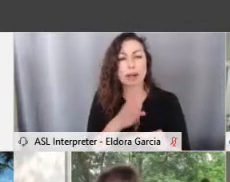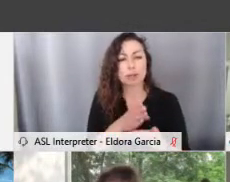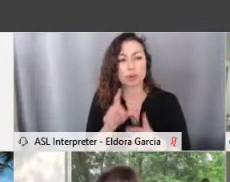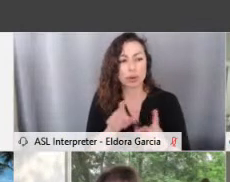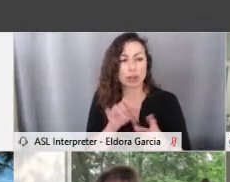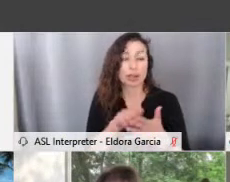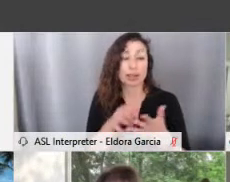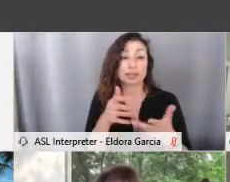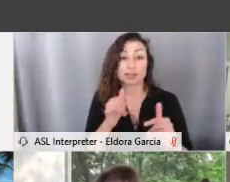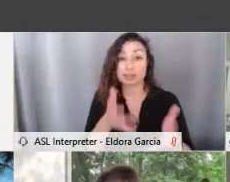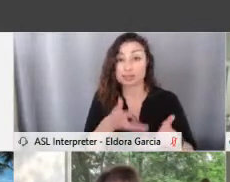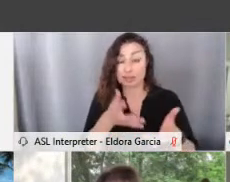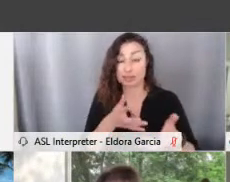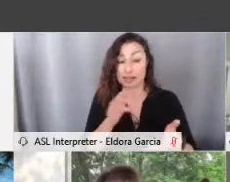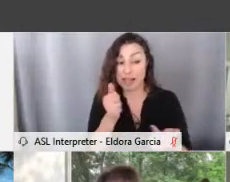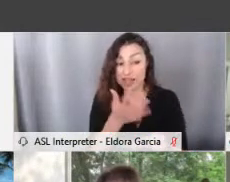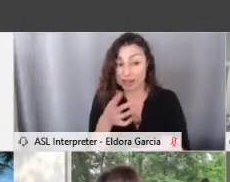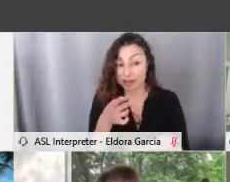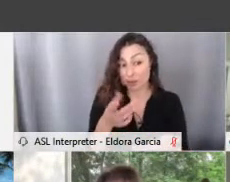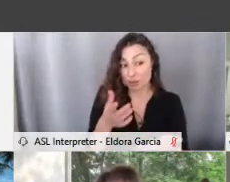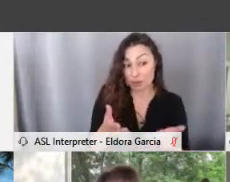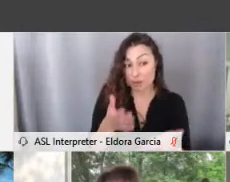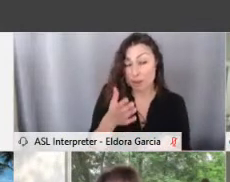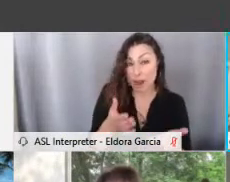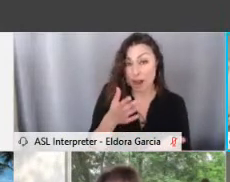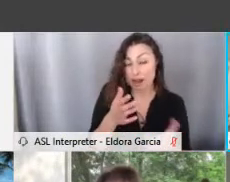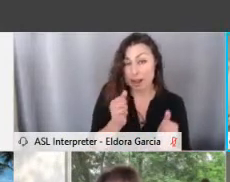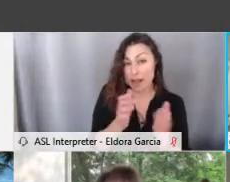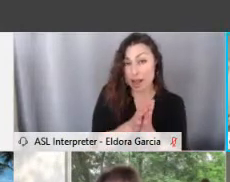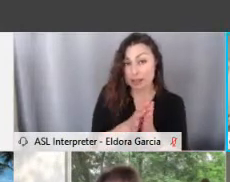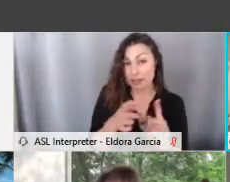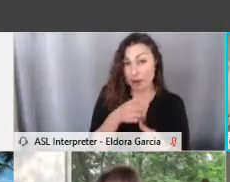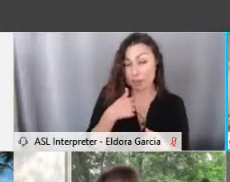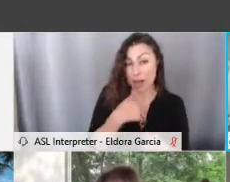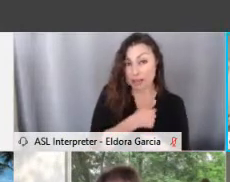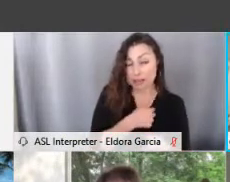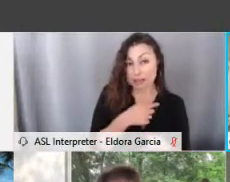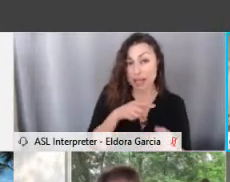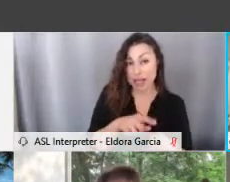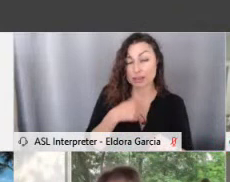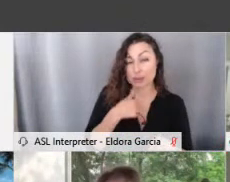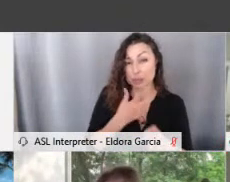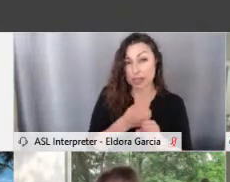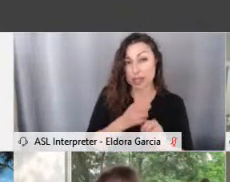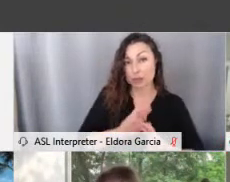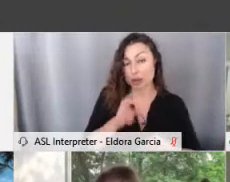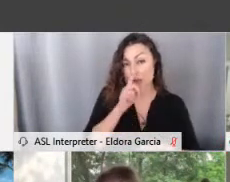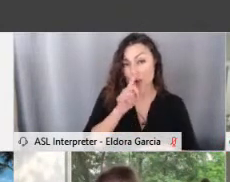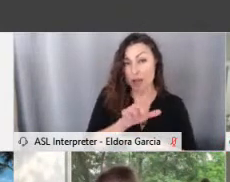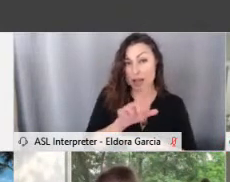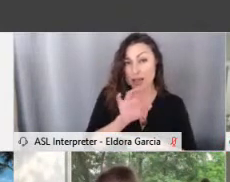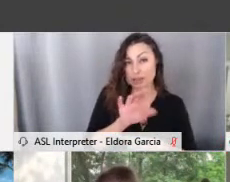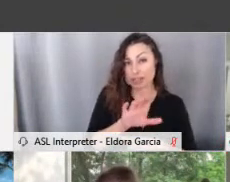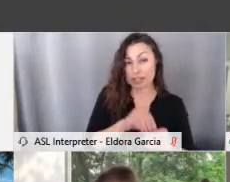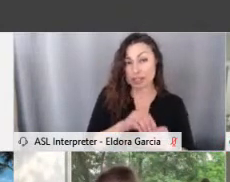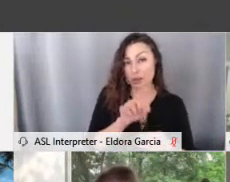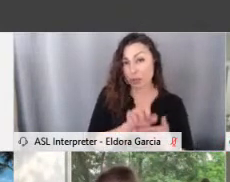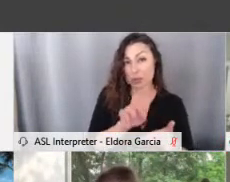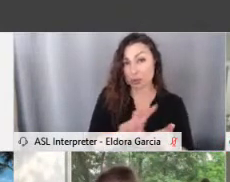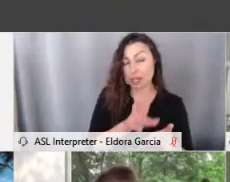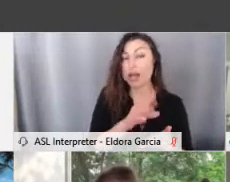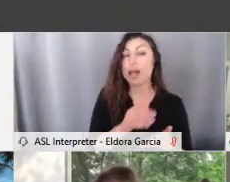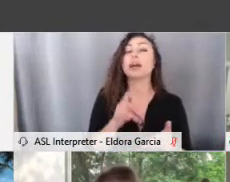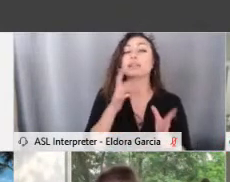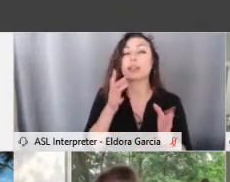questions that are looming? Is there anything that you might ask of us as we get ready for LFC in a couple of weeks, and certainly